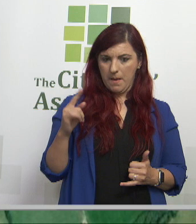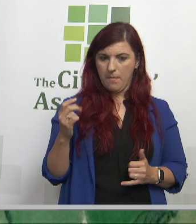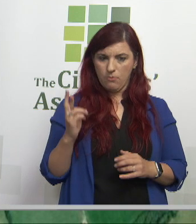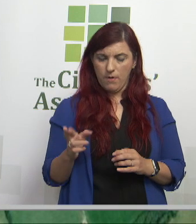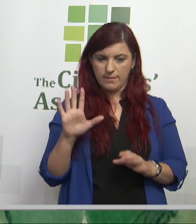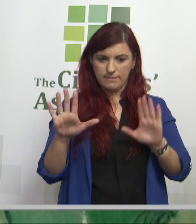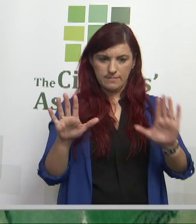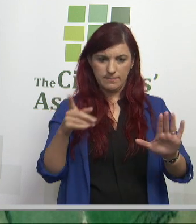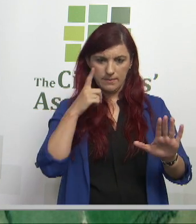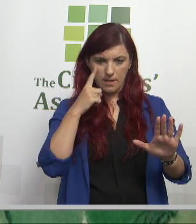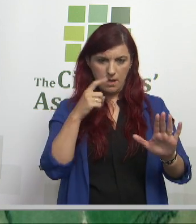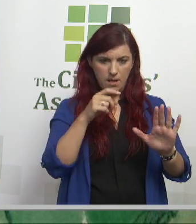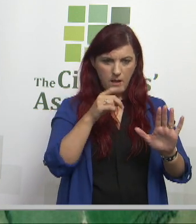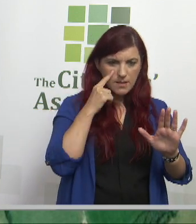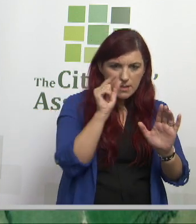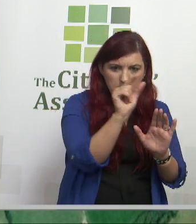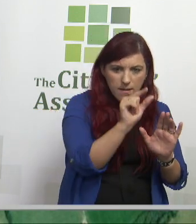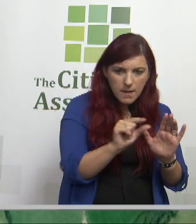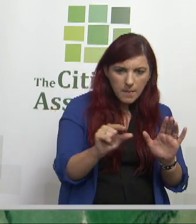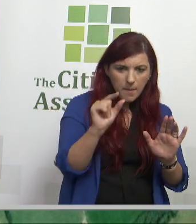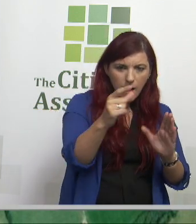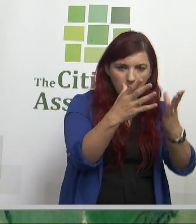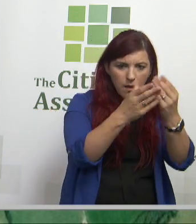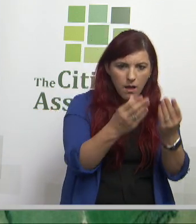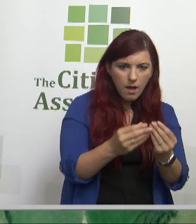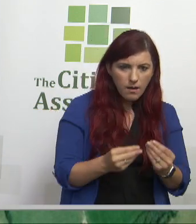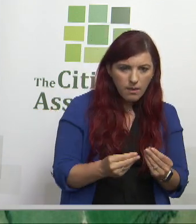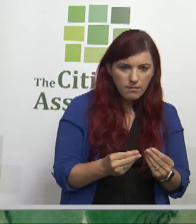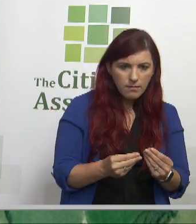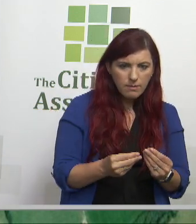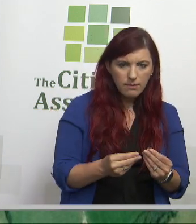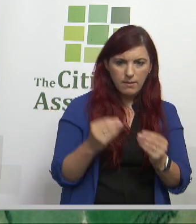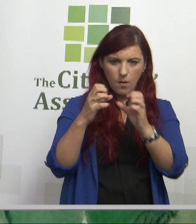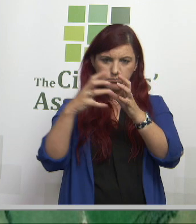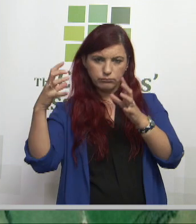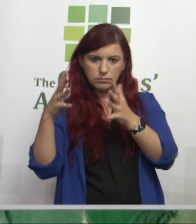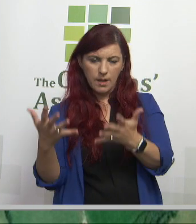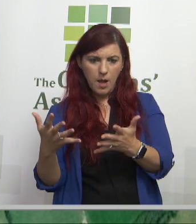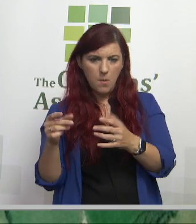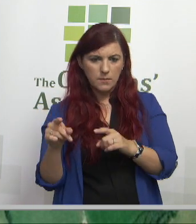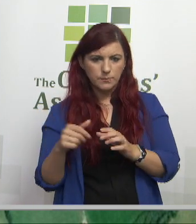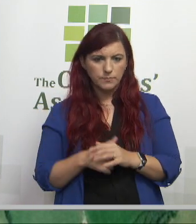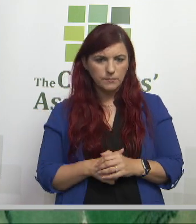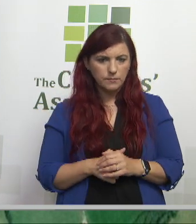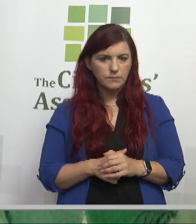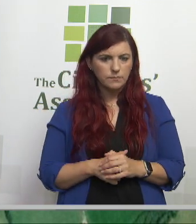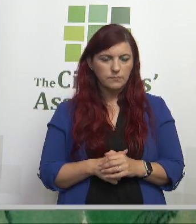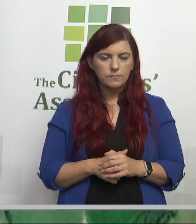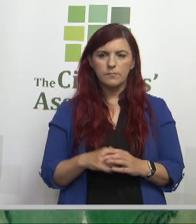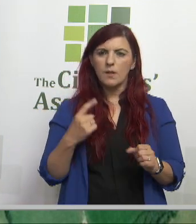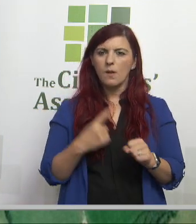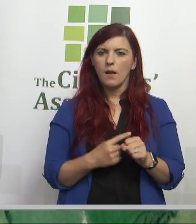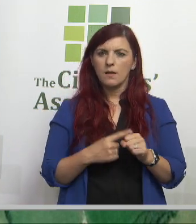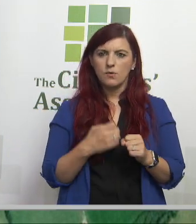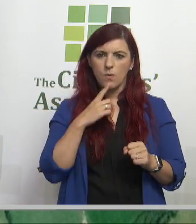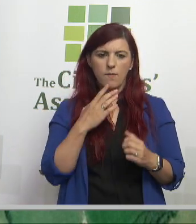again, we've lost all of those small fields running right down to that little wetland and lake there. So they've all been gone through